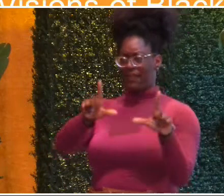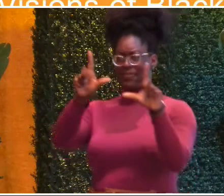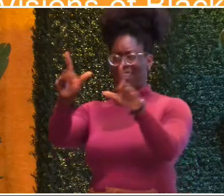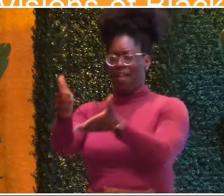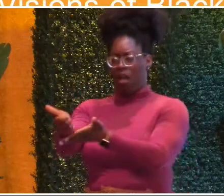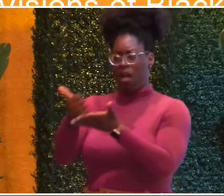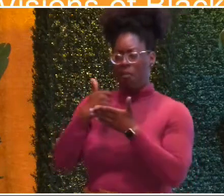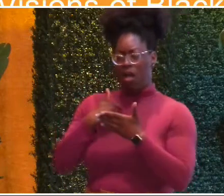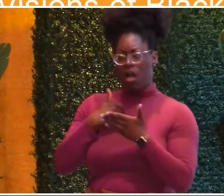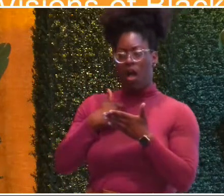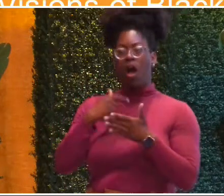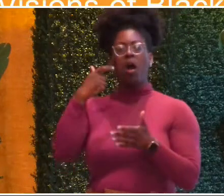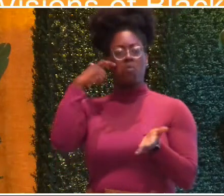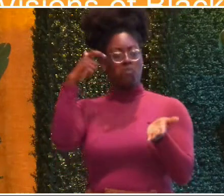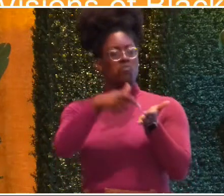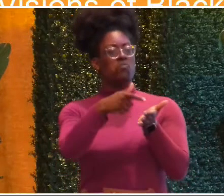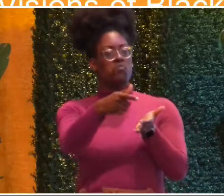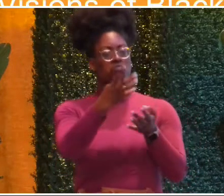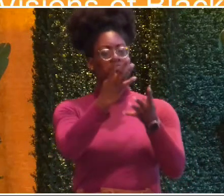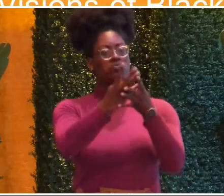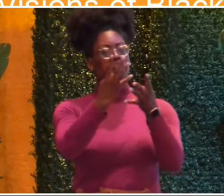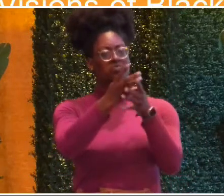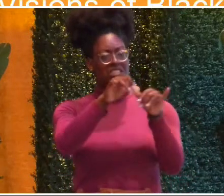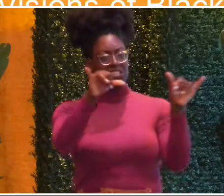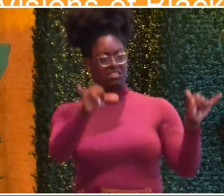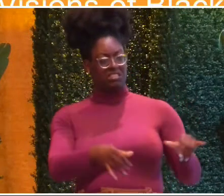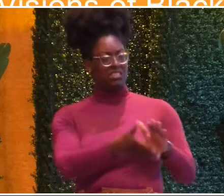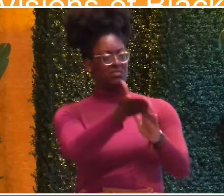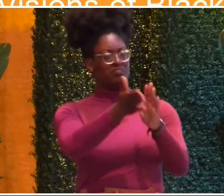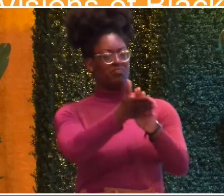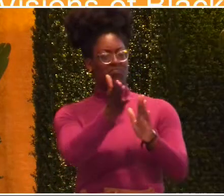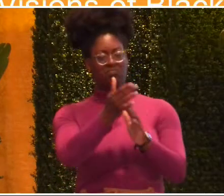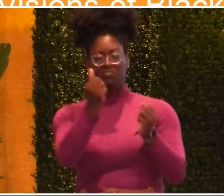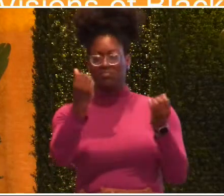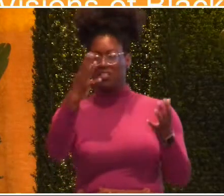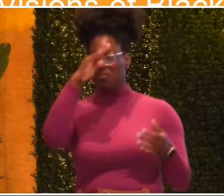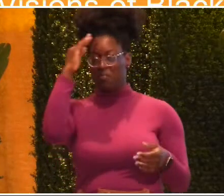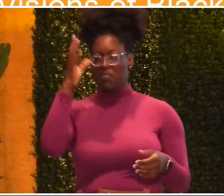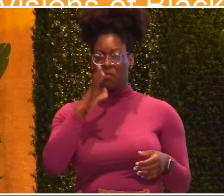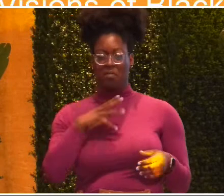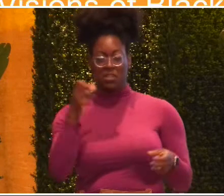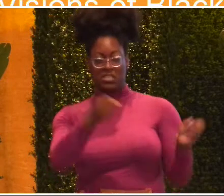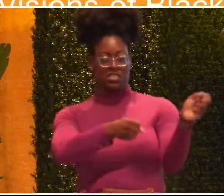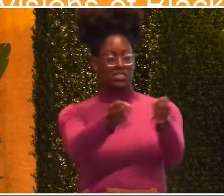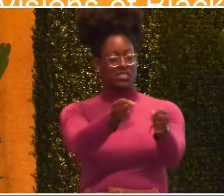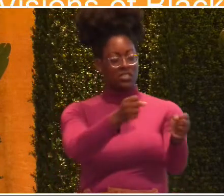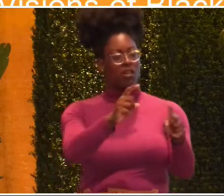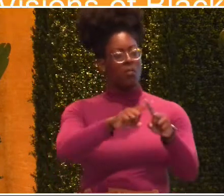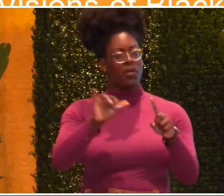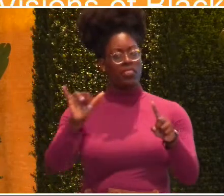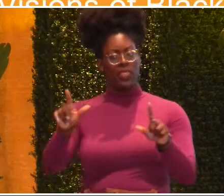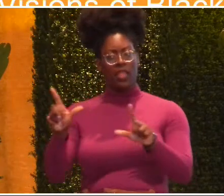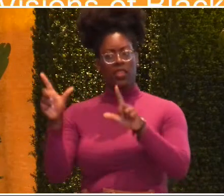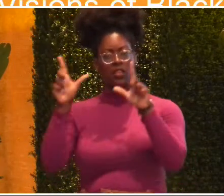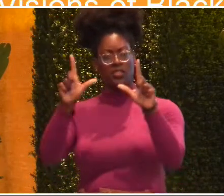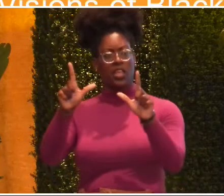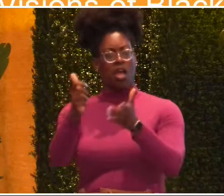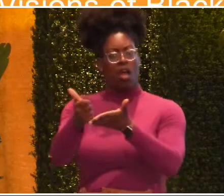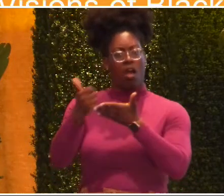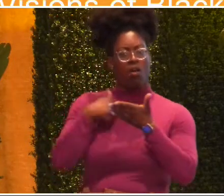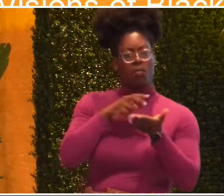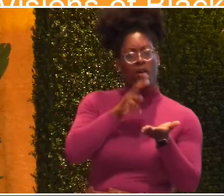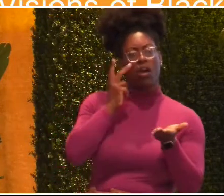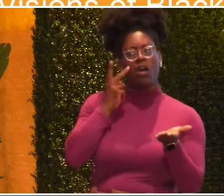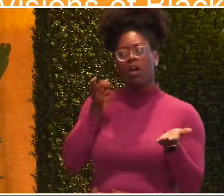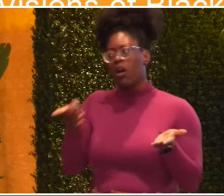able to resolve the problems that exist. That's why it's important to be a Black feminist, for me to be a Black abolitionist feminist. So I